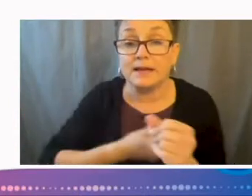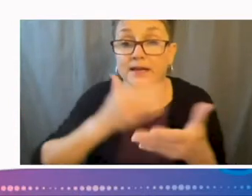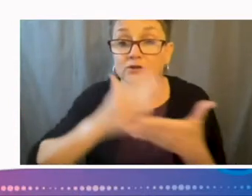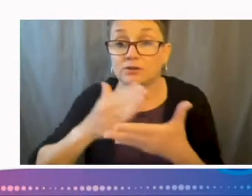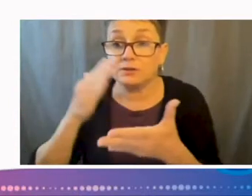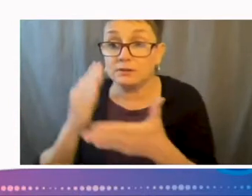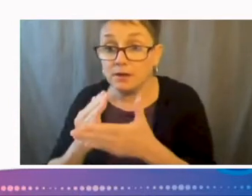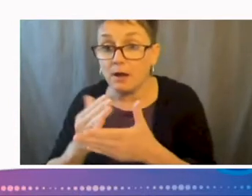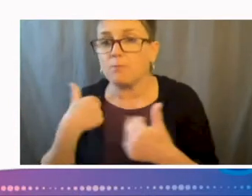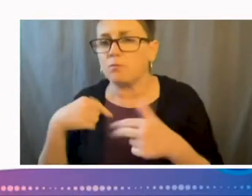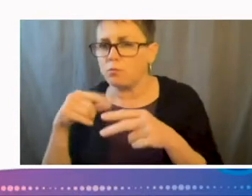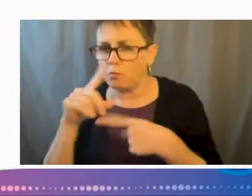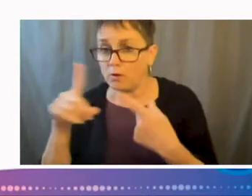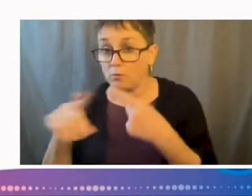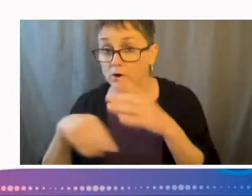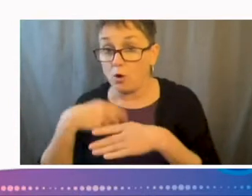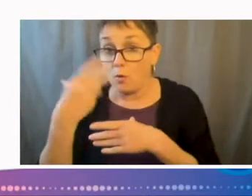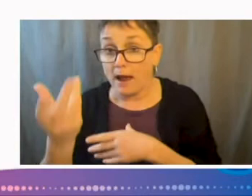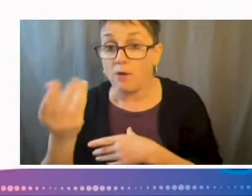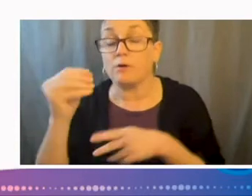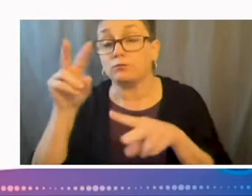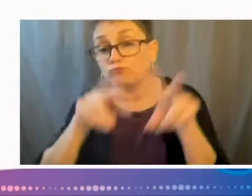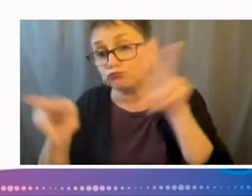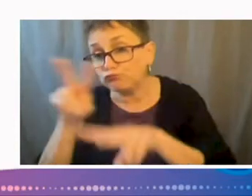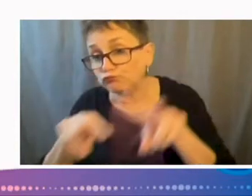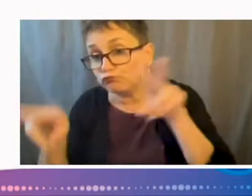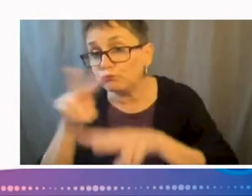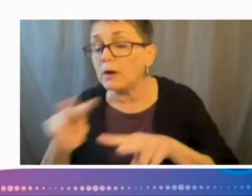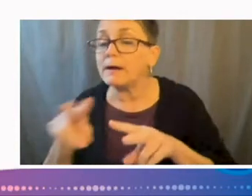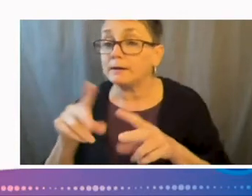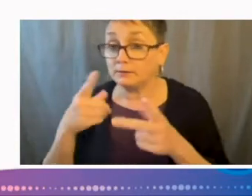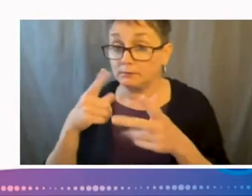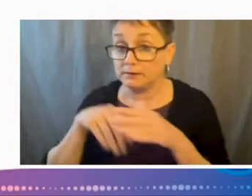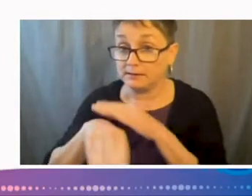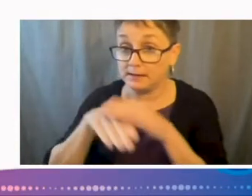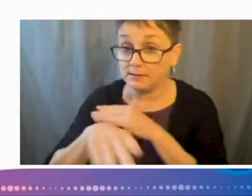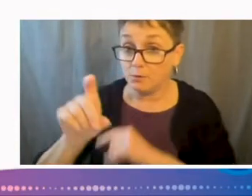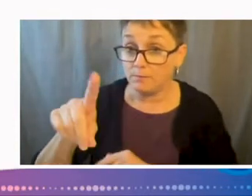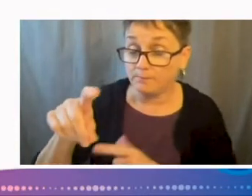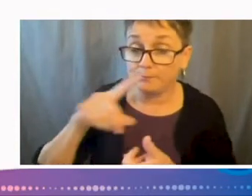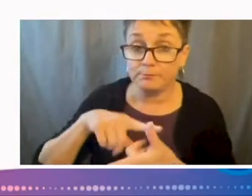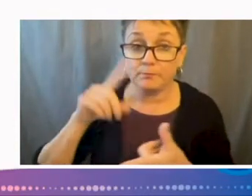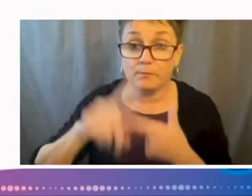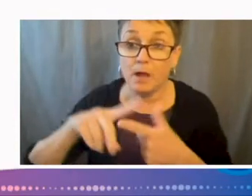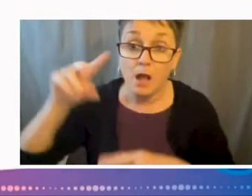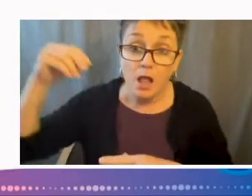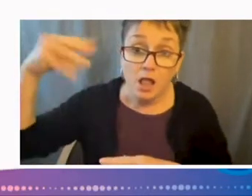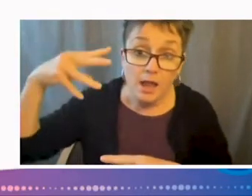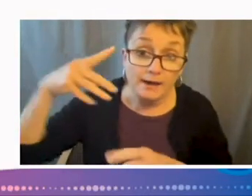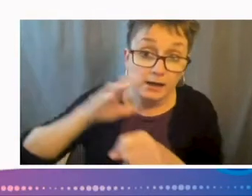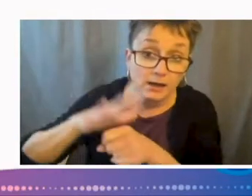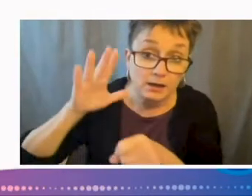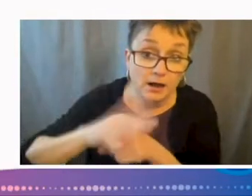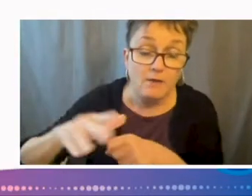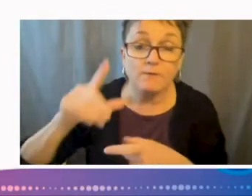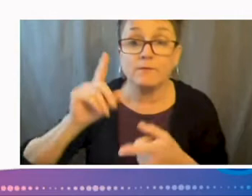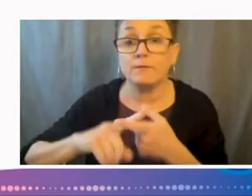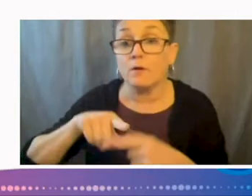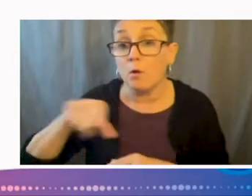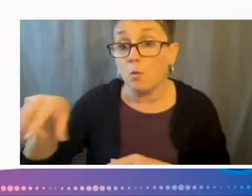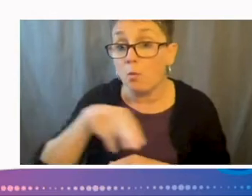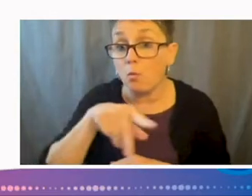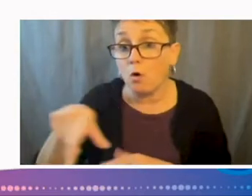stop, including walking surfaces, lighting, and the ability to safely deploy our bus